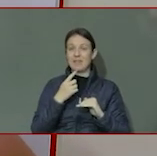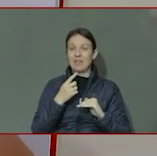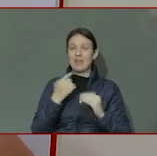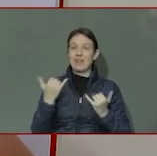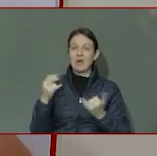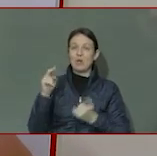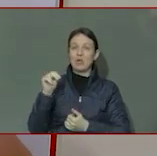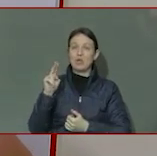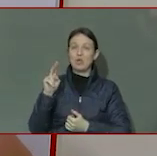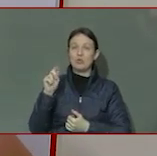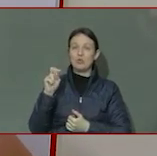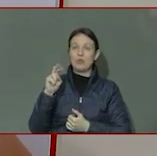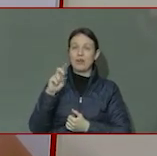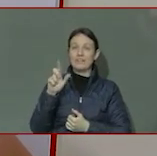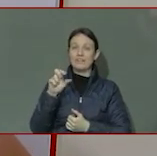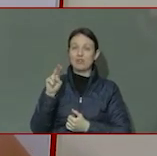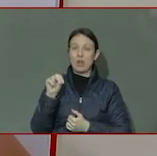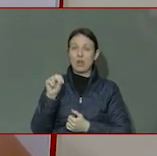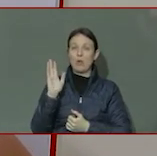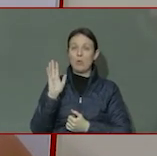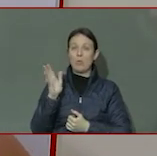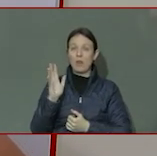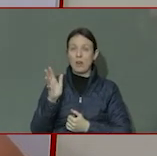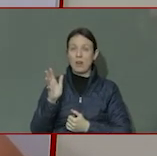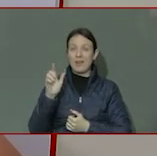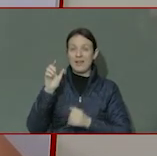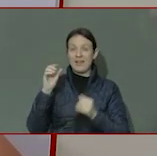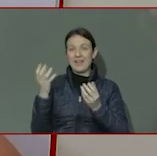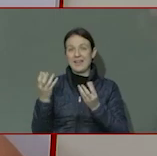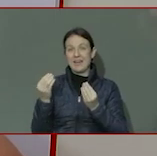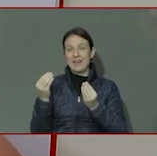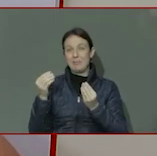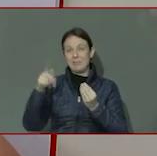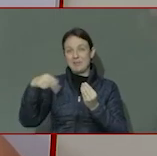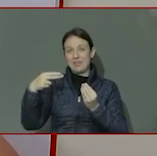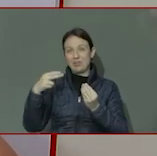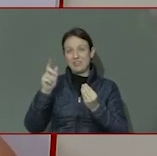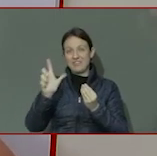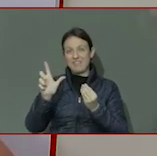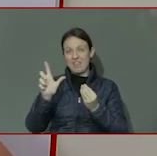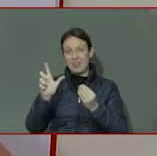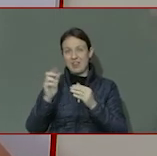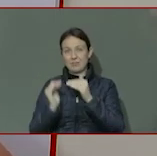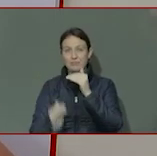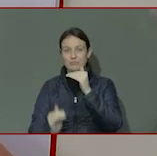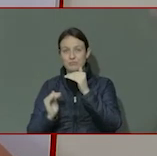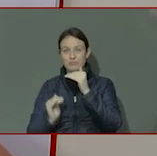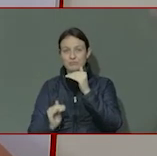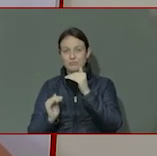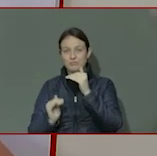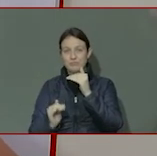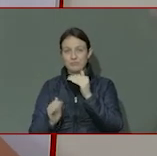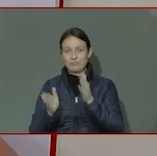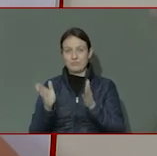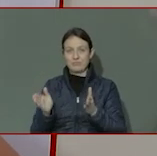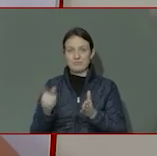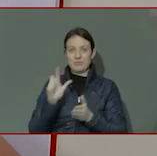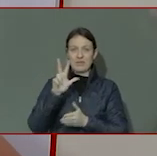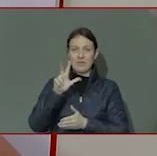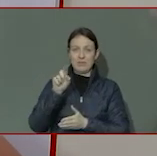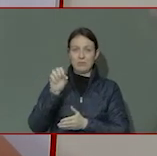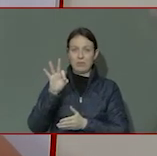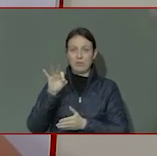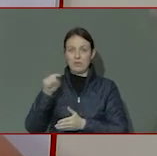neutralization will be smaller than 7, and the pH range of phenolphthalein is 8.3 to